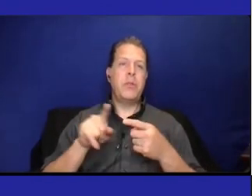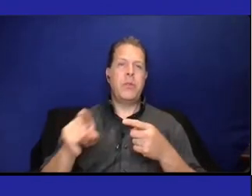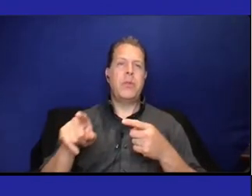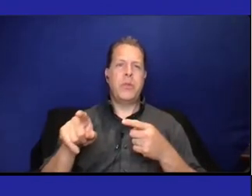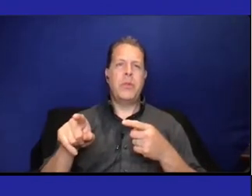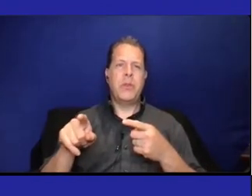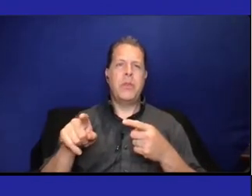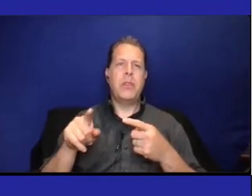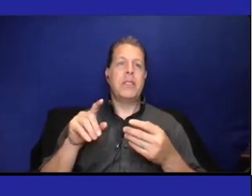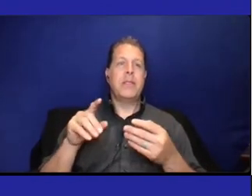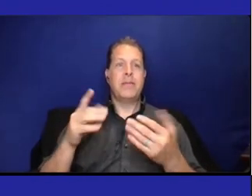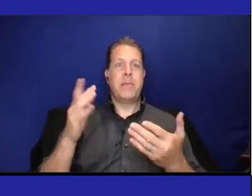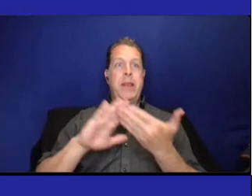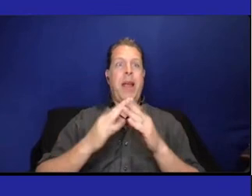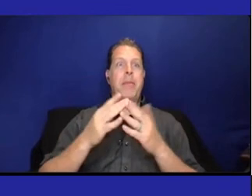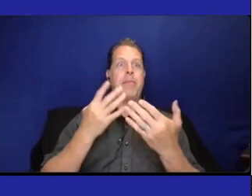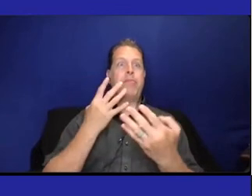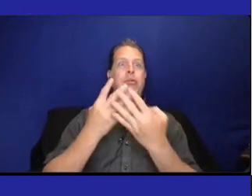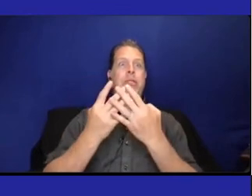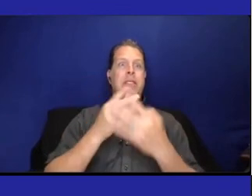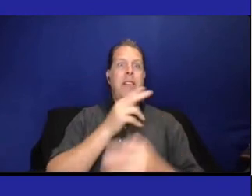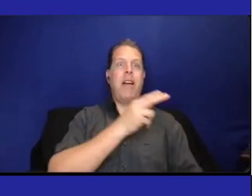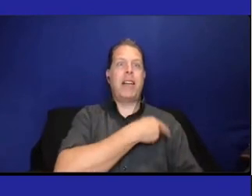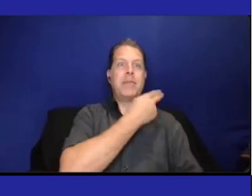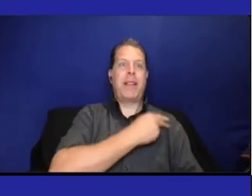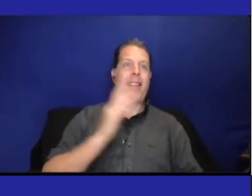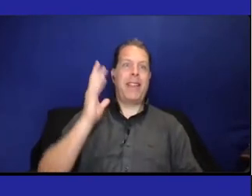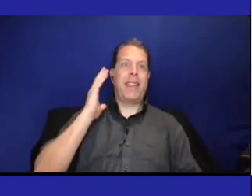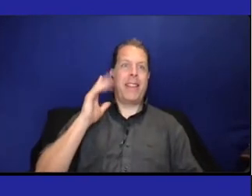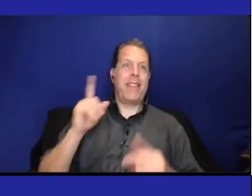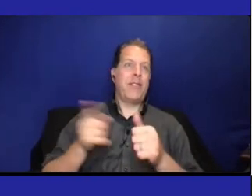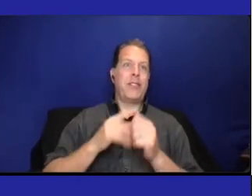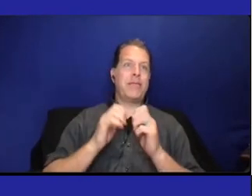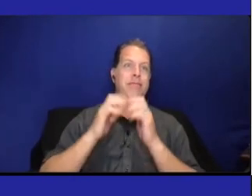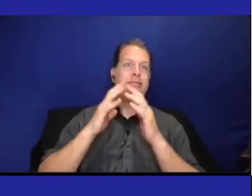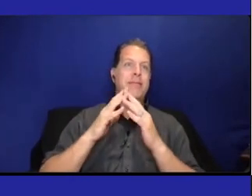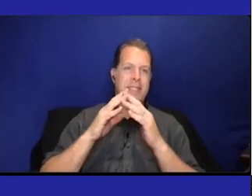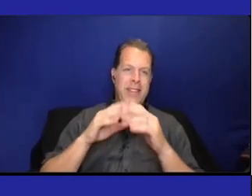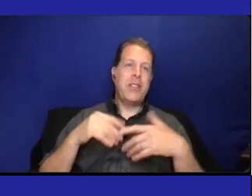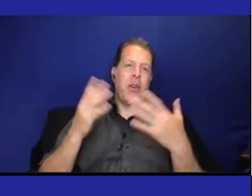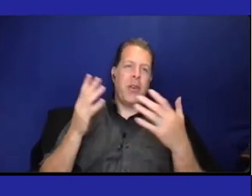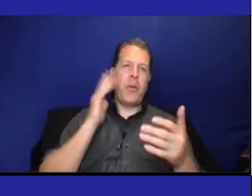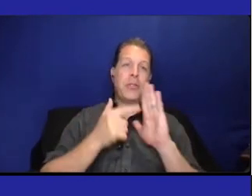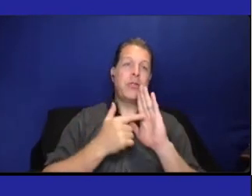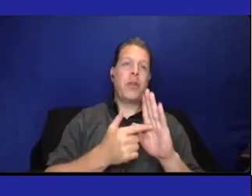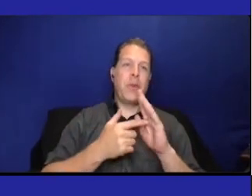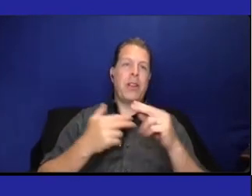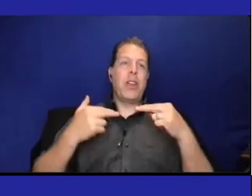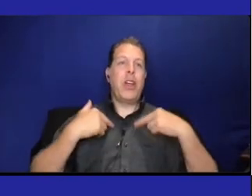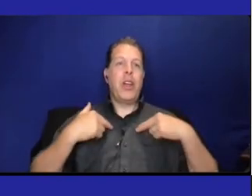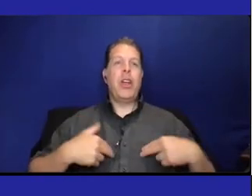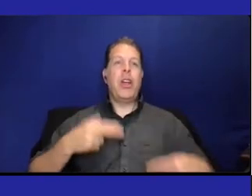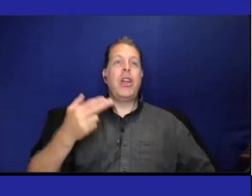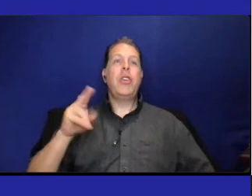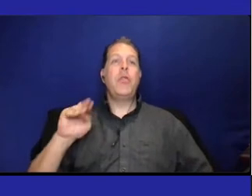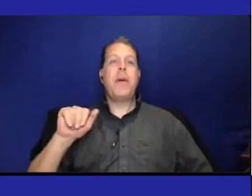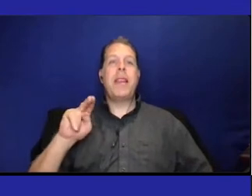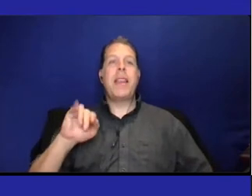hospital, so to speak. So we're going to show them what a humanizing experience is like.